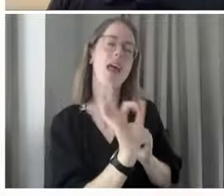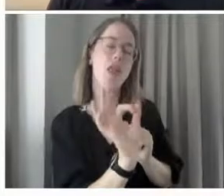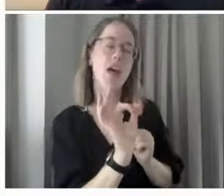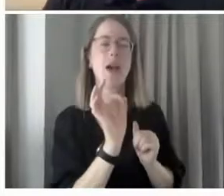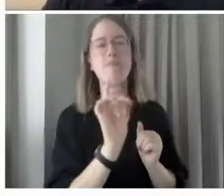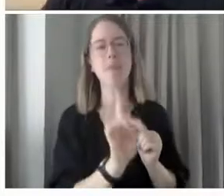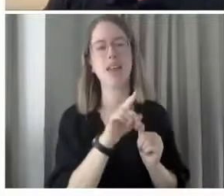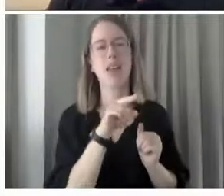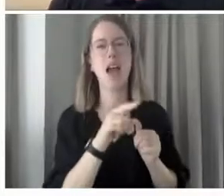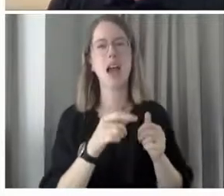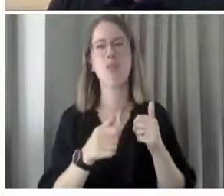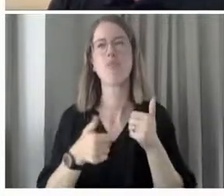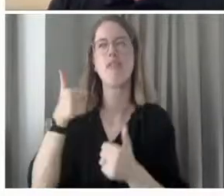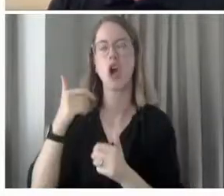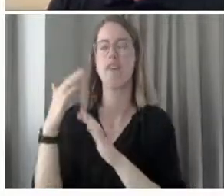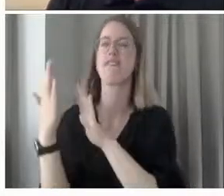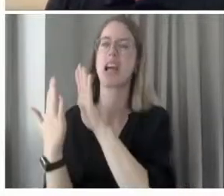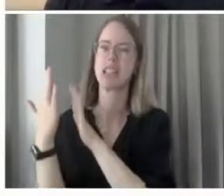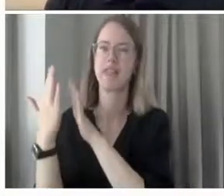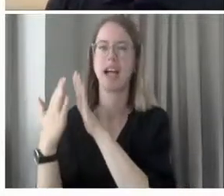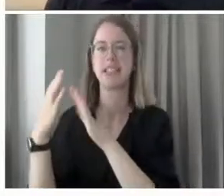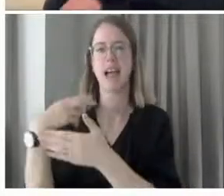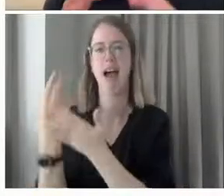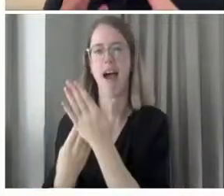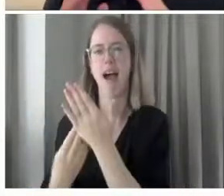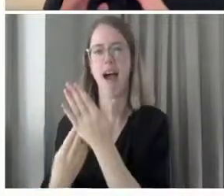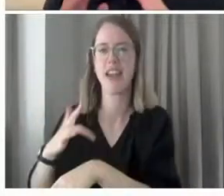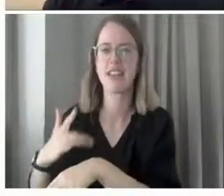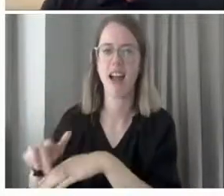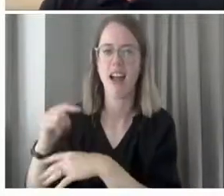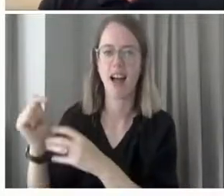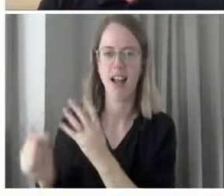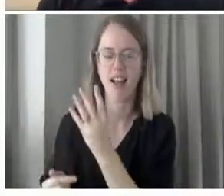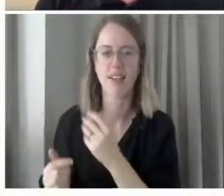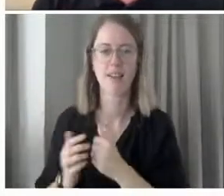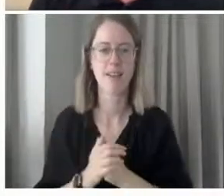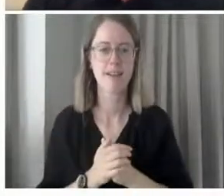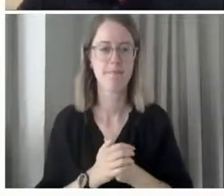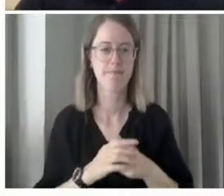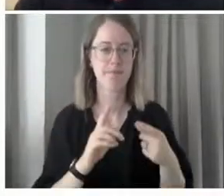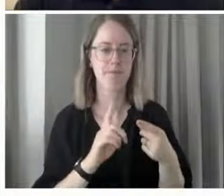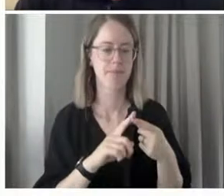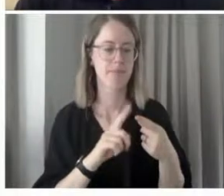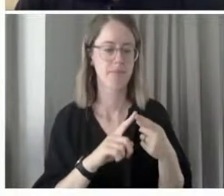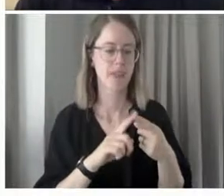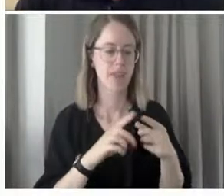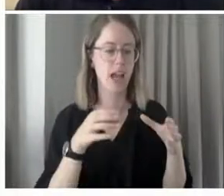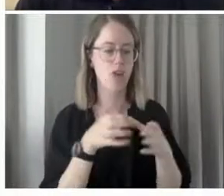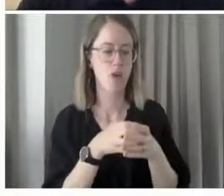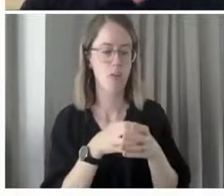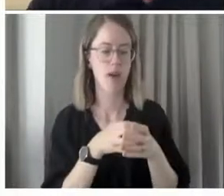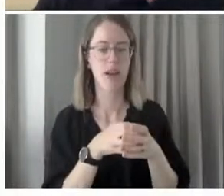but they were just desperate to get back to the real thing. So essence are, if you like, they